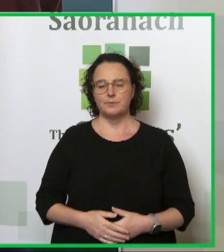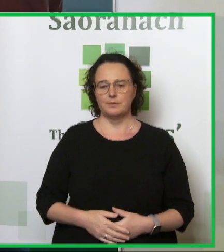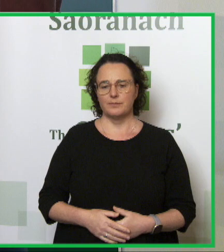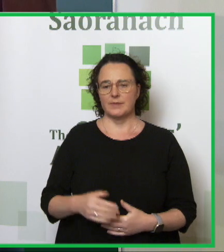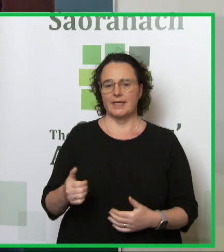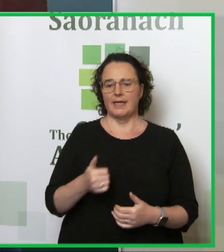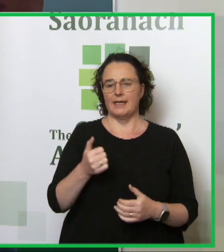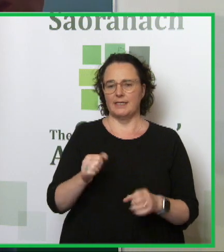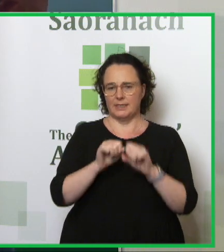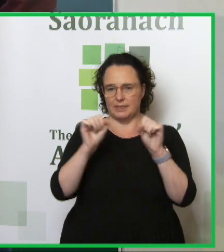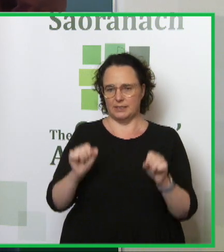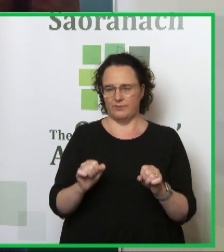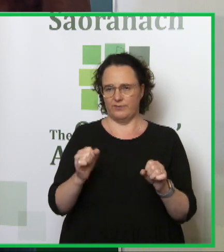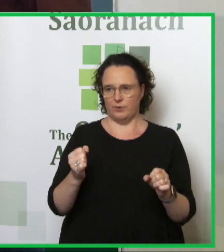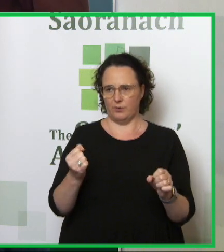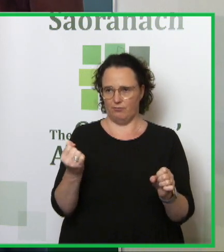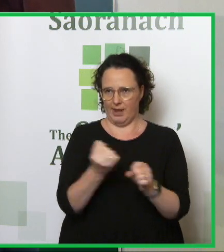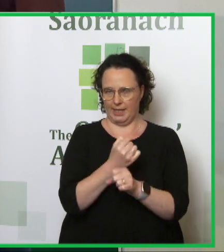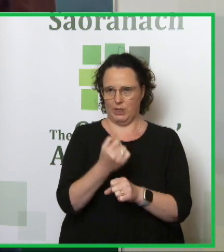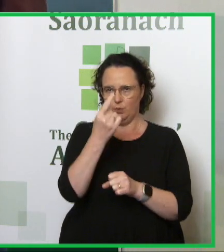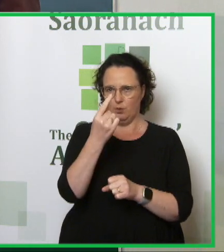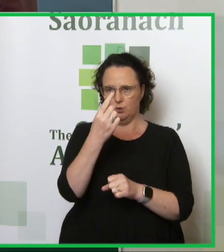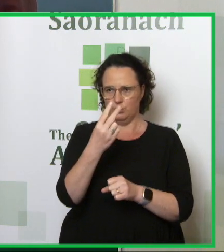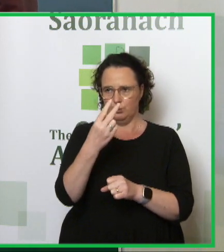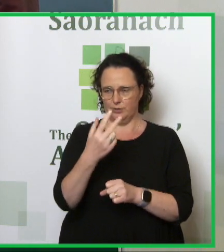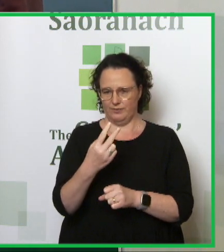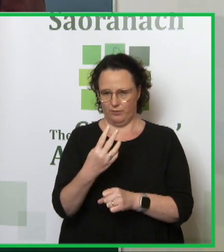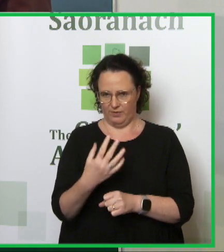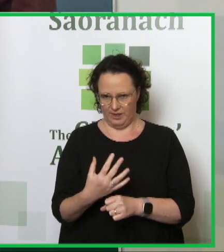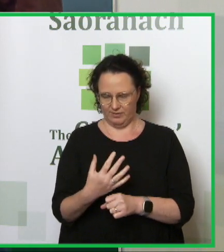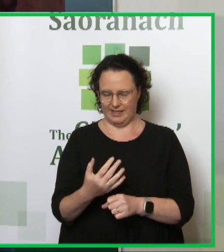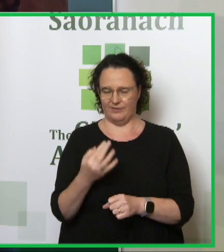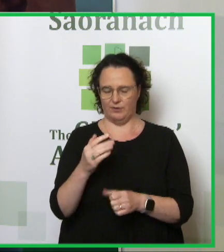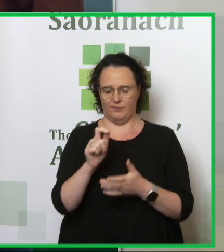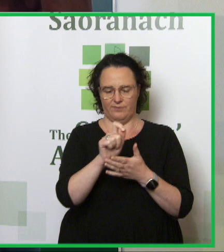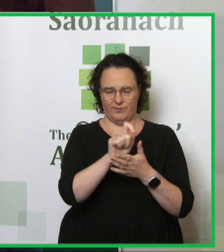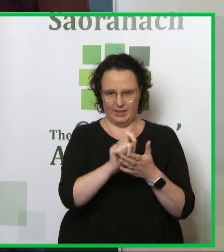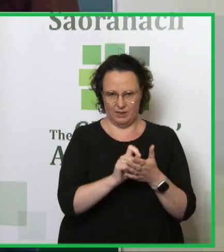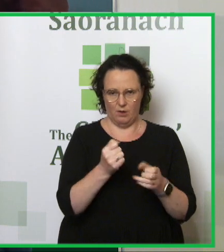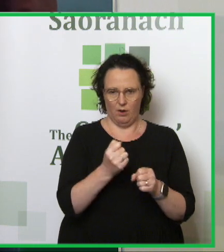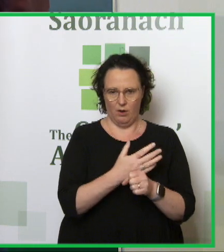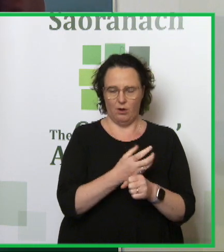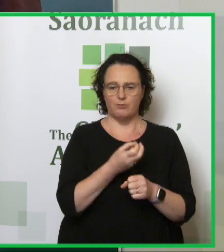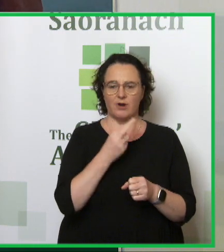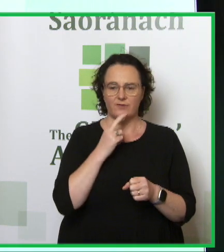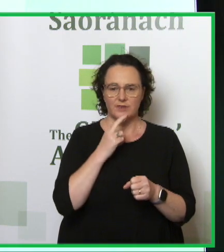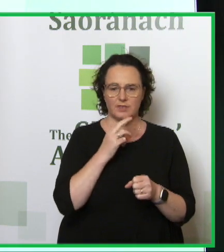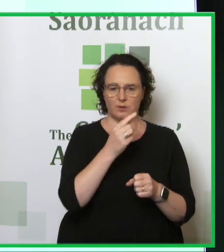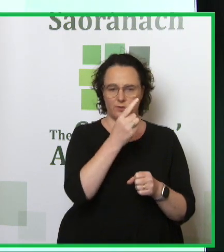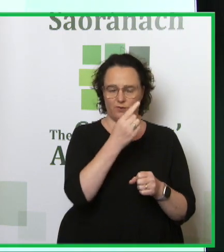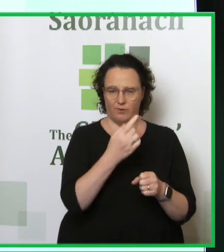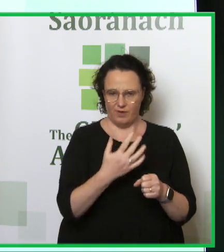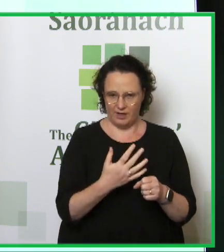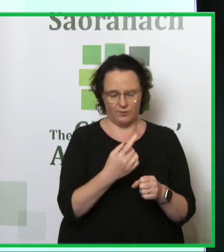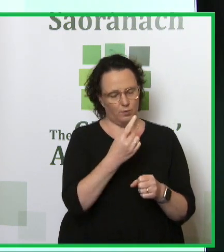ranking number 1, 2, 3, 4, 5, if you fill in all preferences, 1, 2, 3, 4, 5, or in practice, if you fill in all